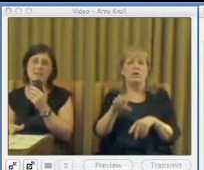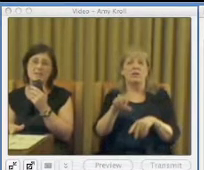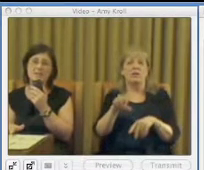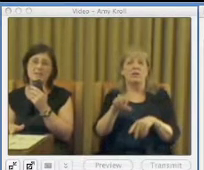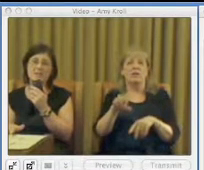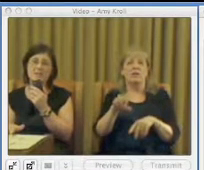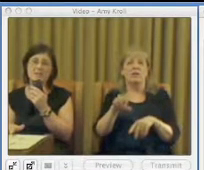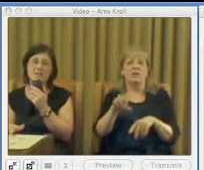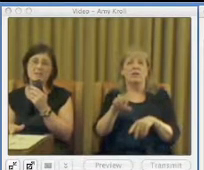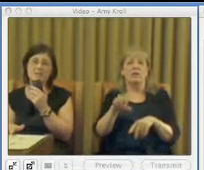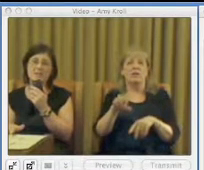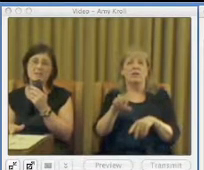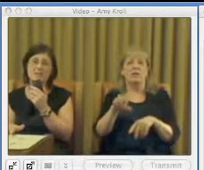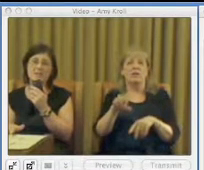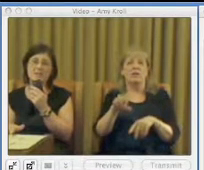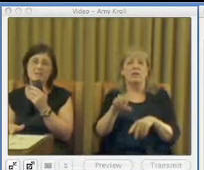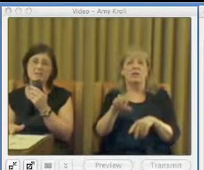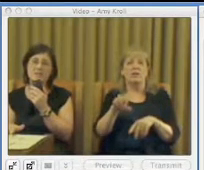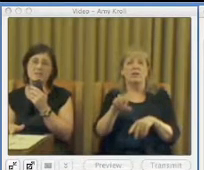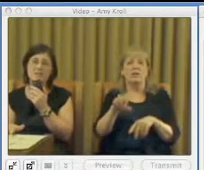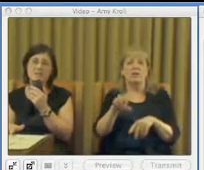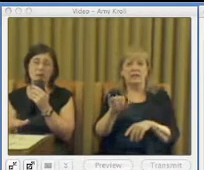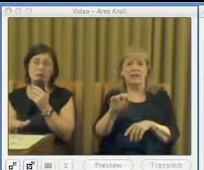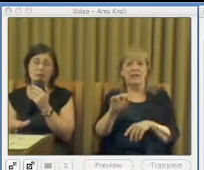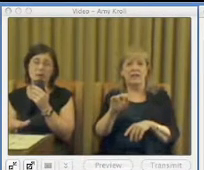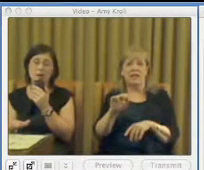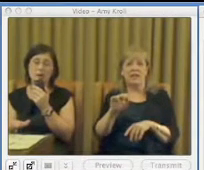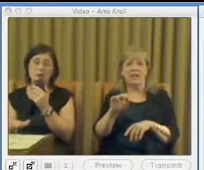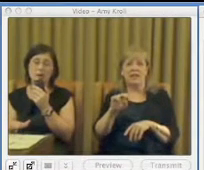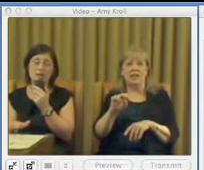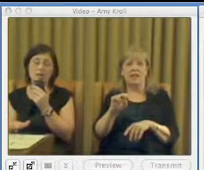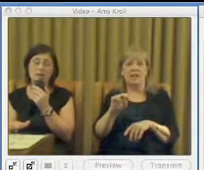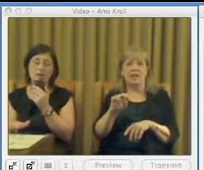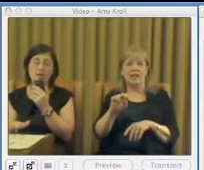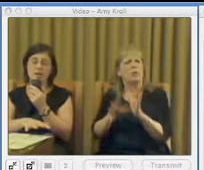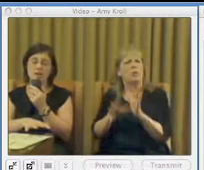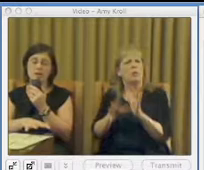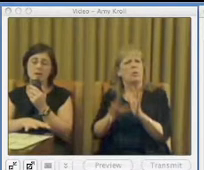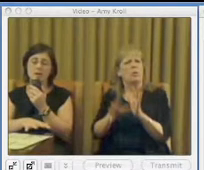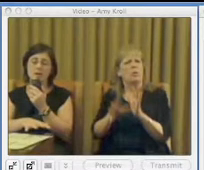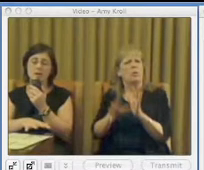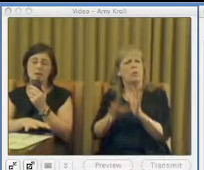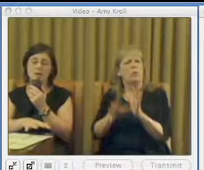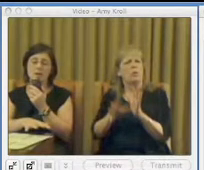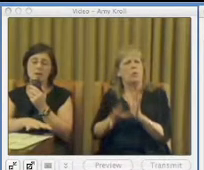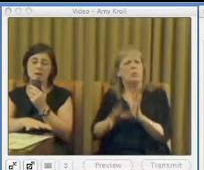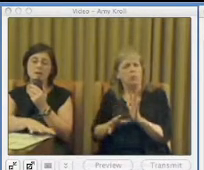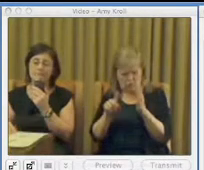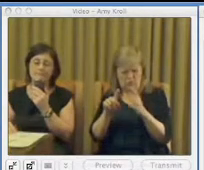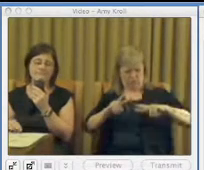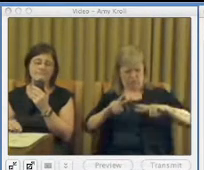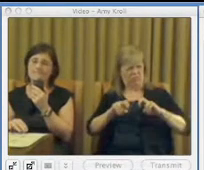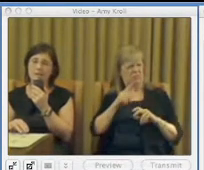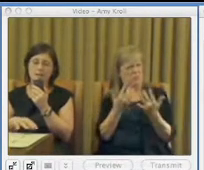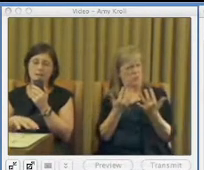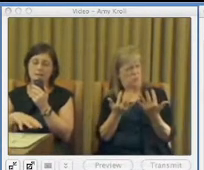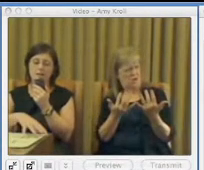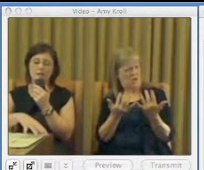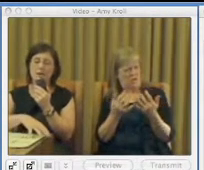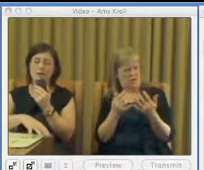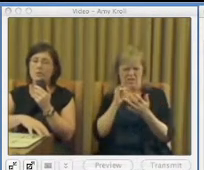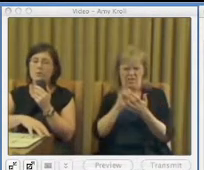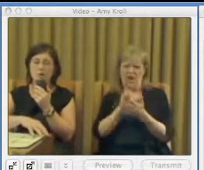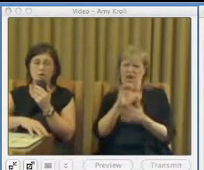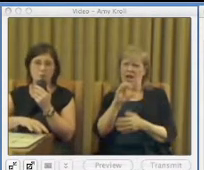interpreting sector, that we started to question this conduit model. We started to say,